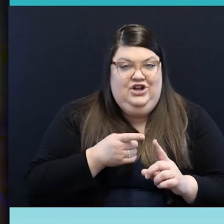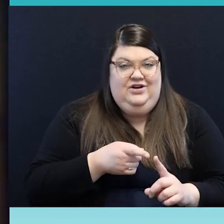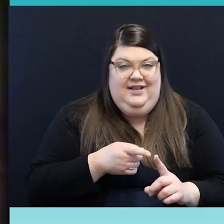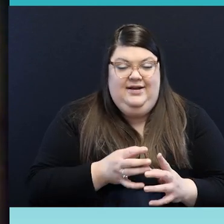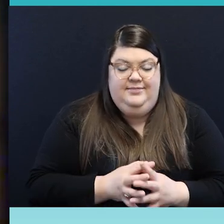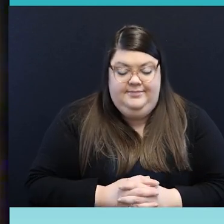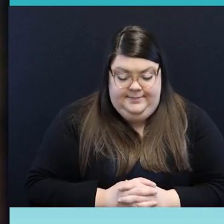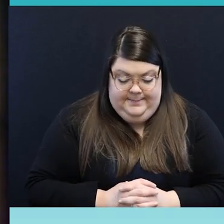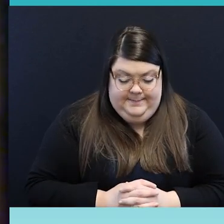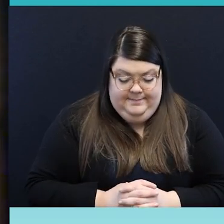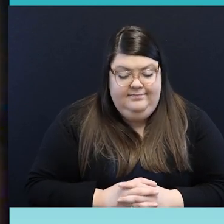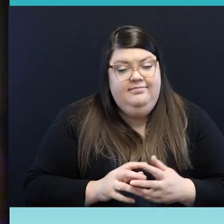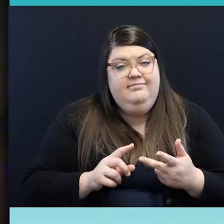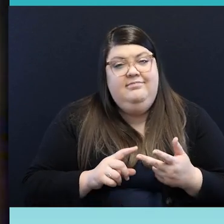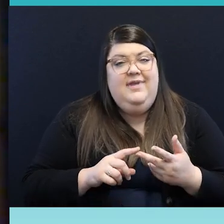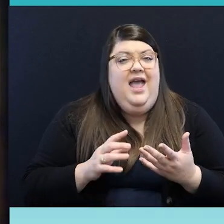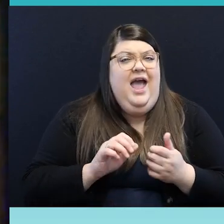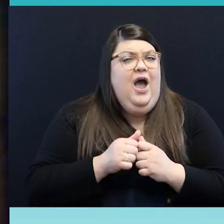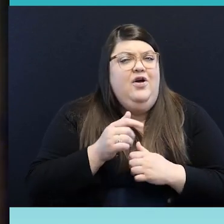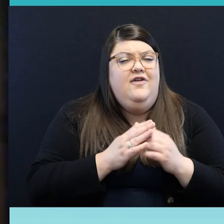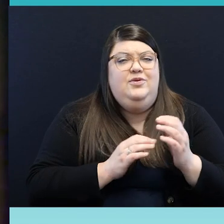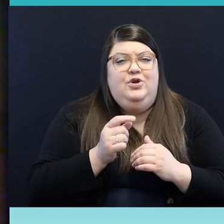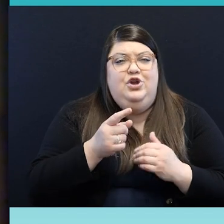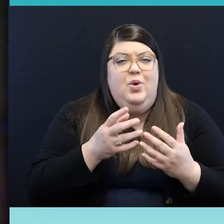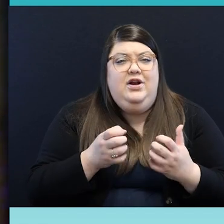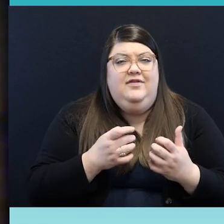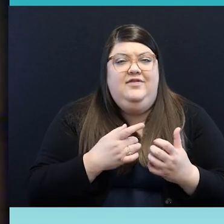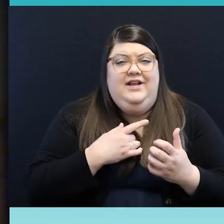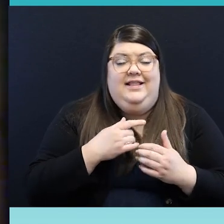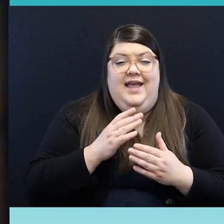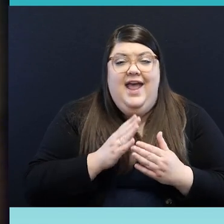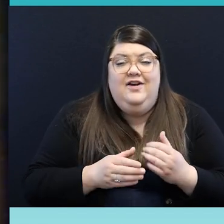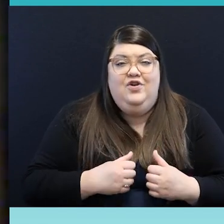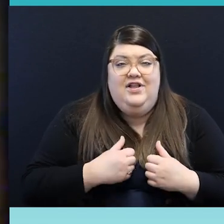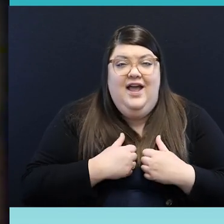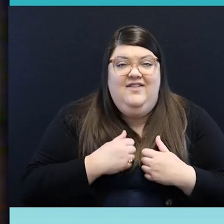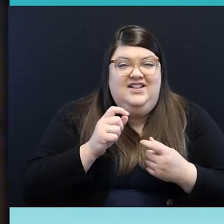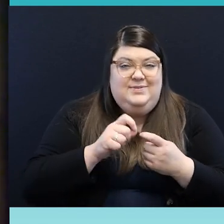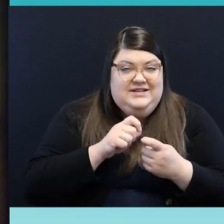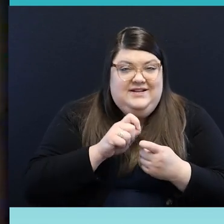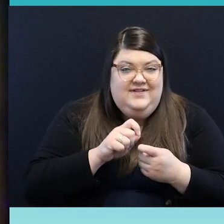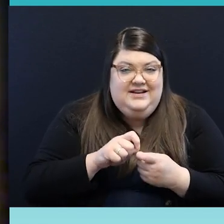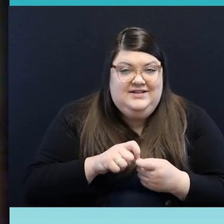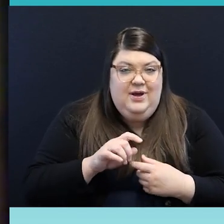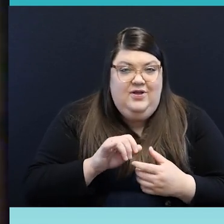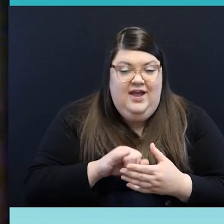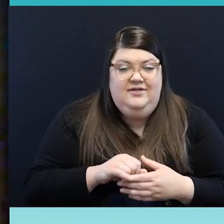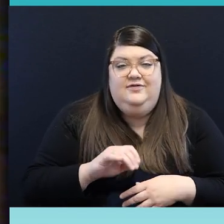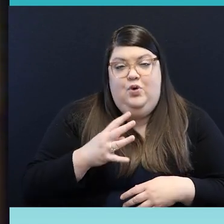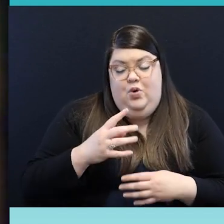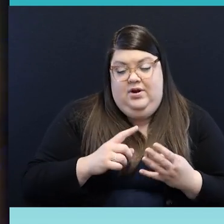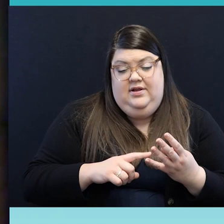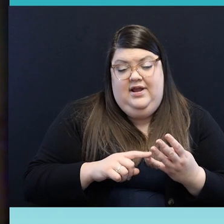choice. Three, how comfortable you want to be at the end of your life and specifics about that.